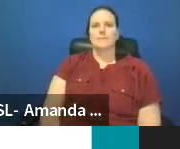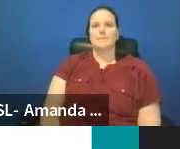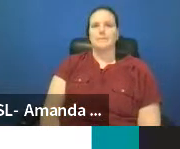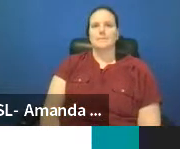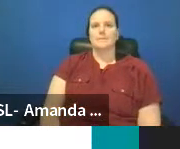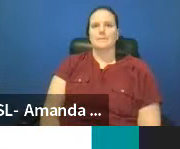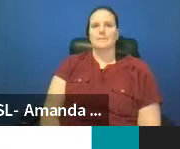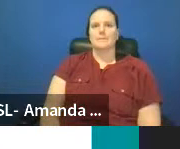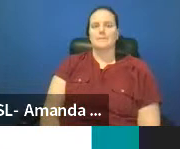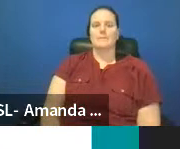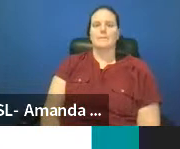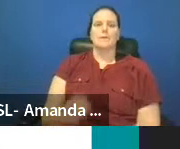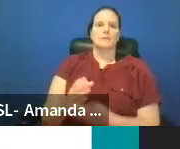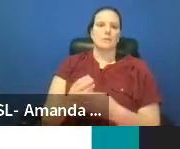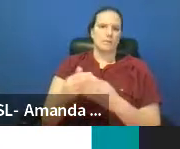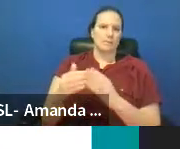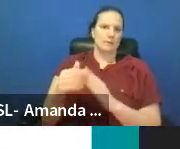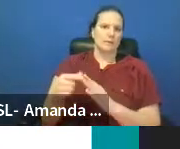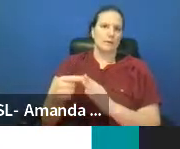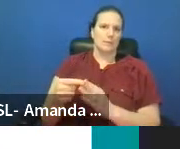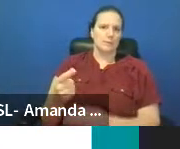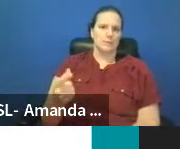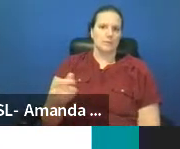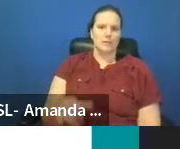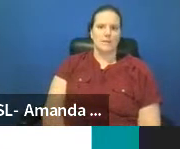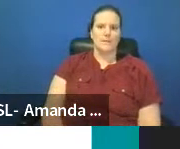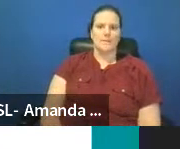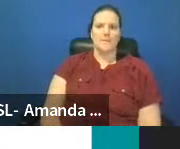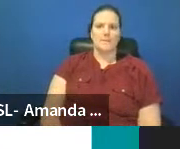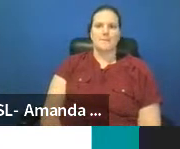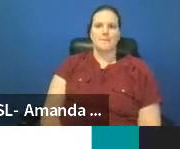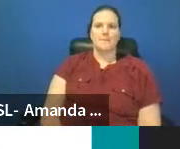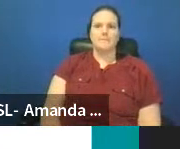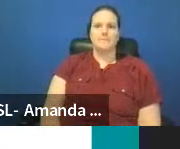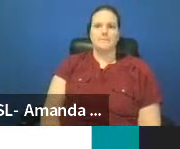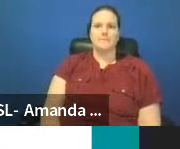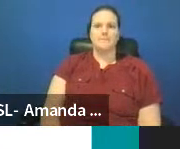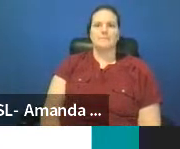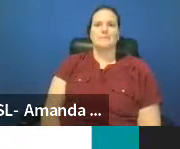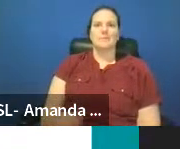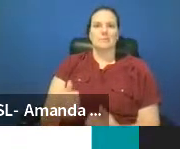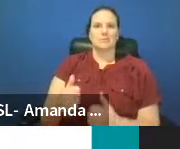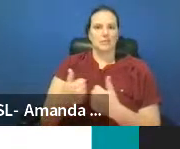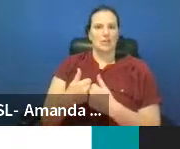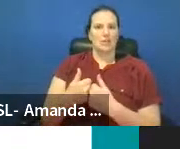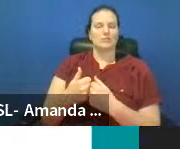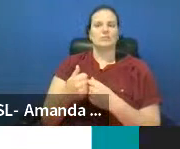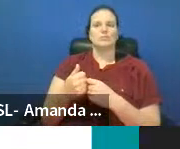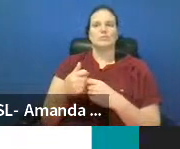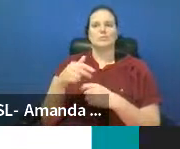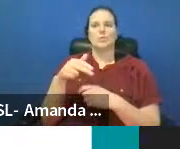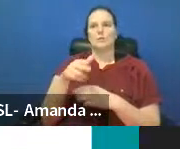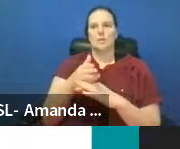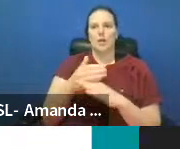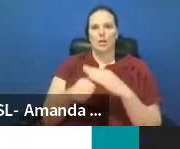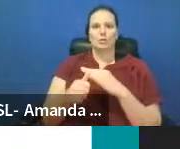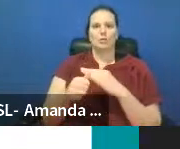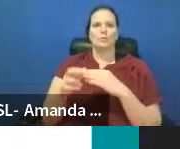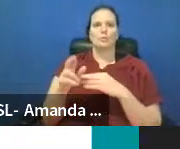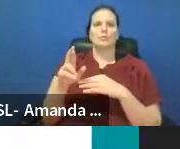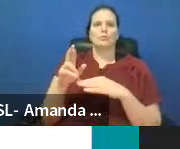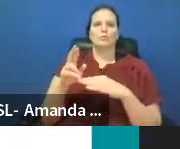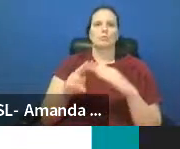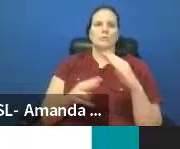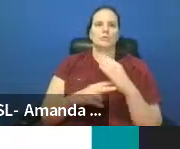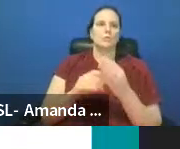So just some examples of challenging crossings under bridges that we can learn